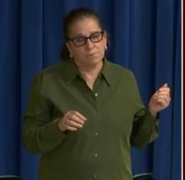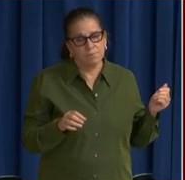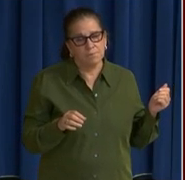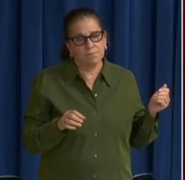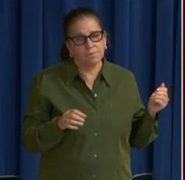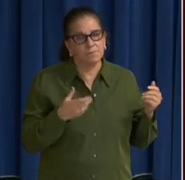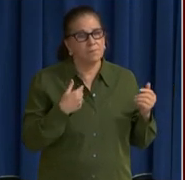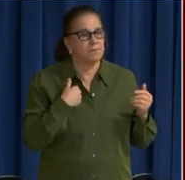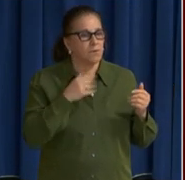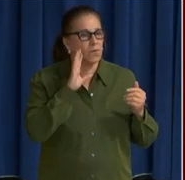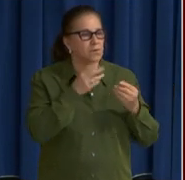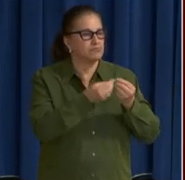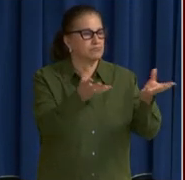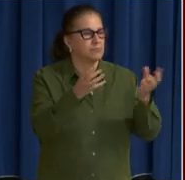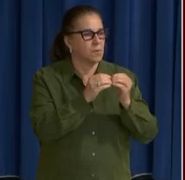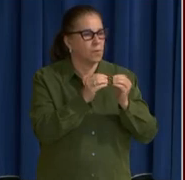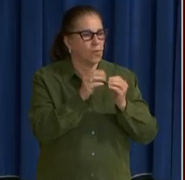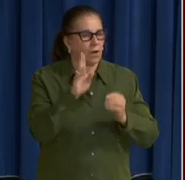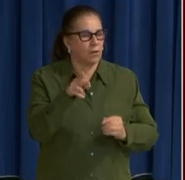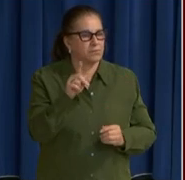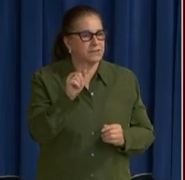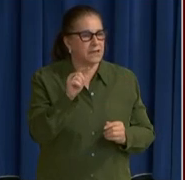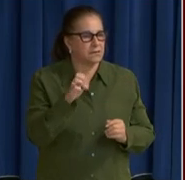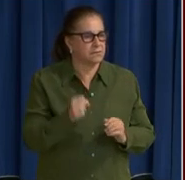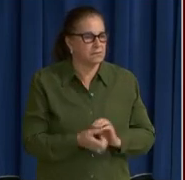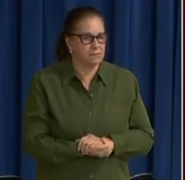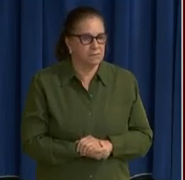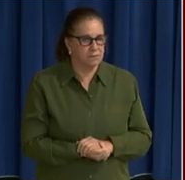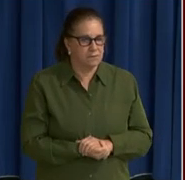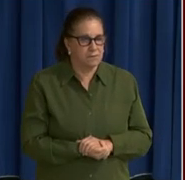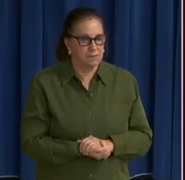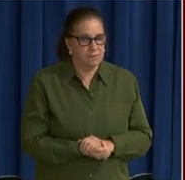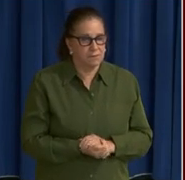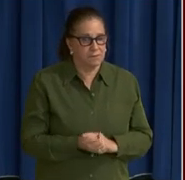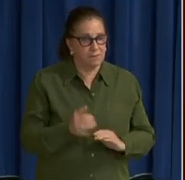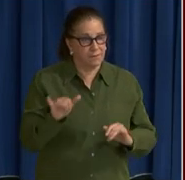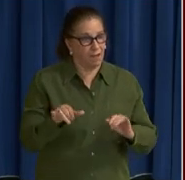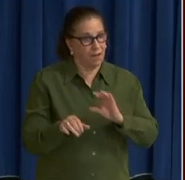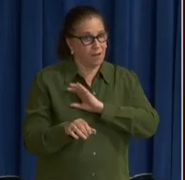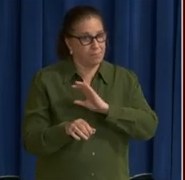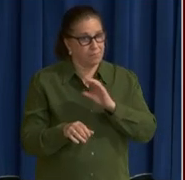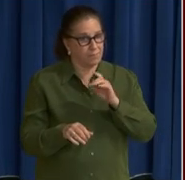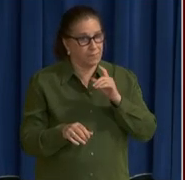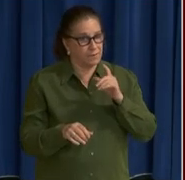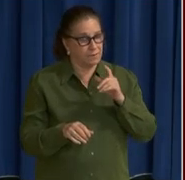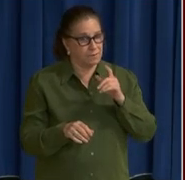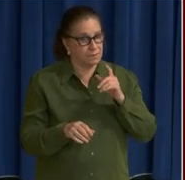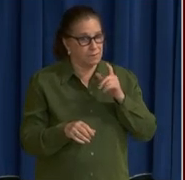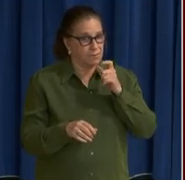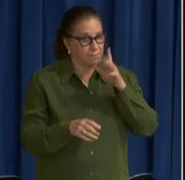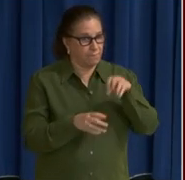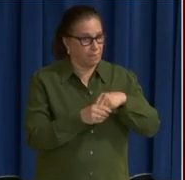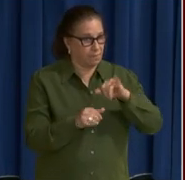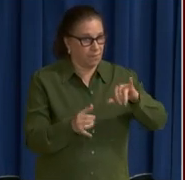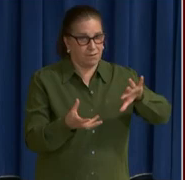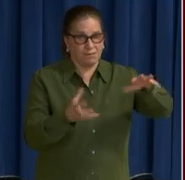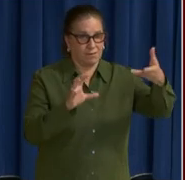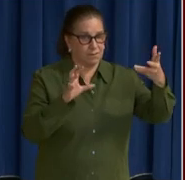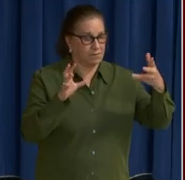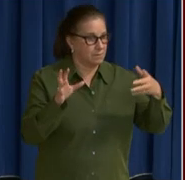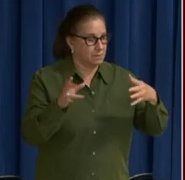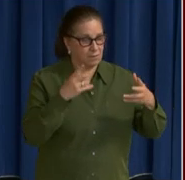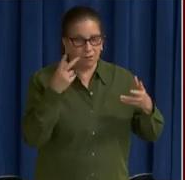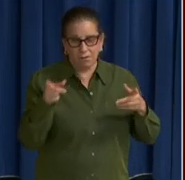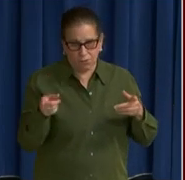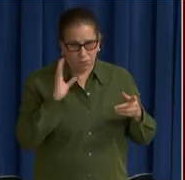previous cases. Yes. Was the officer involved in this shooting allowed to review the body-worn camera footage before